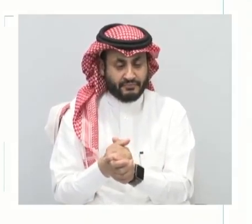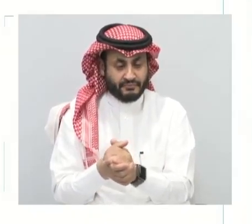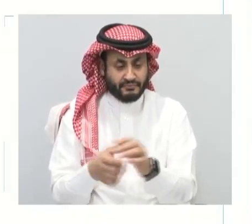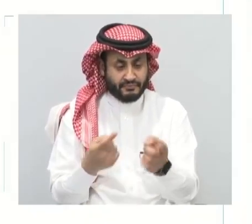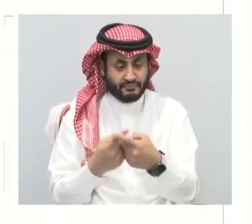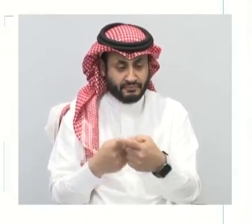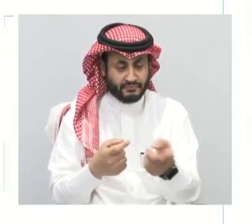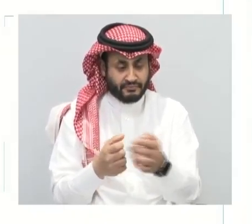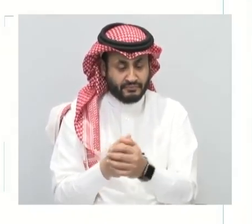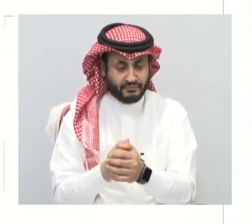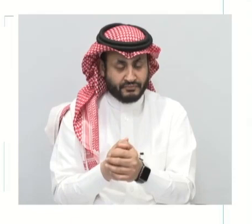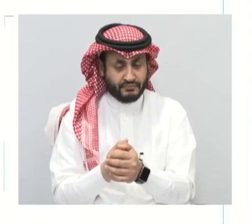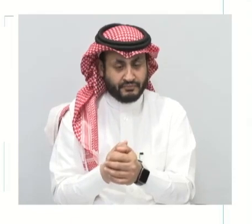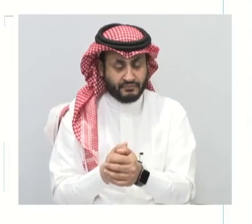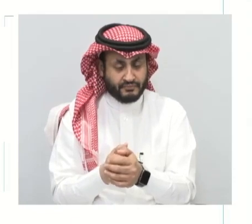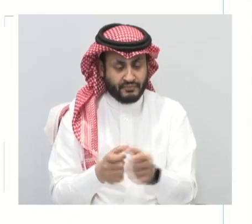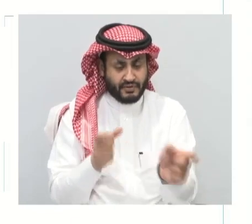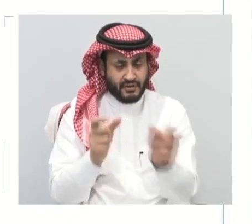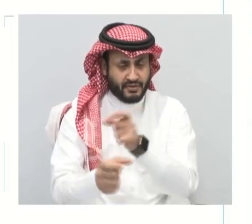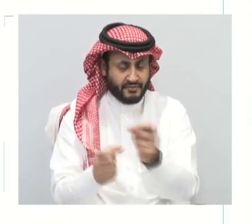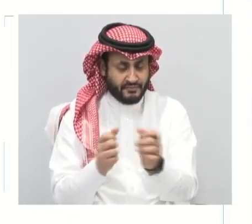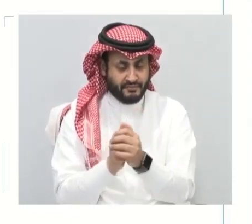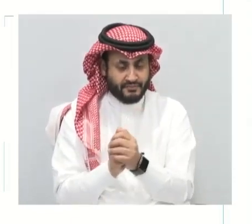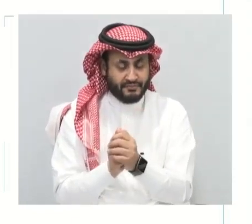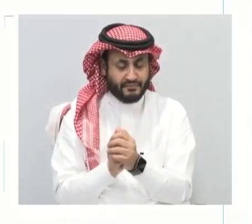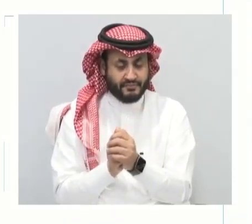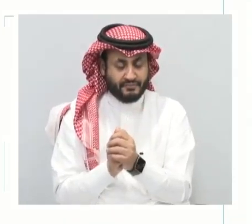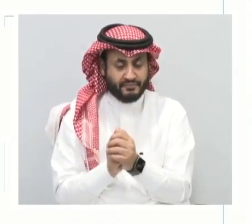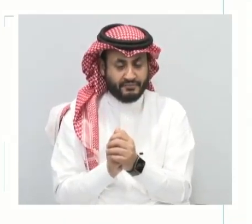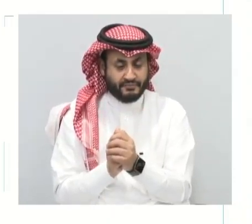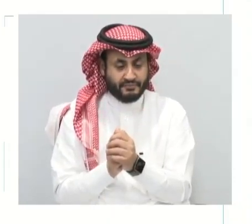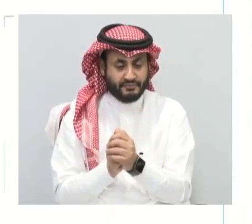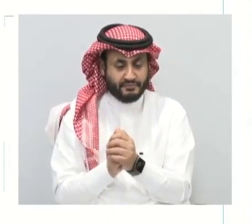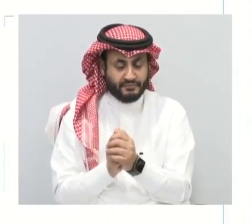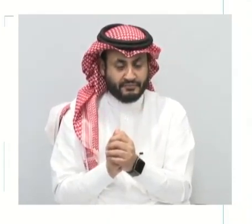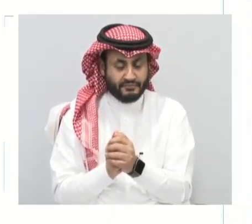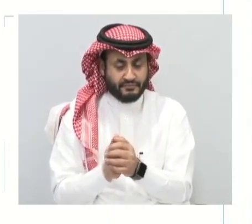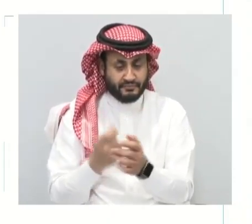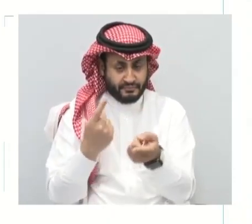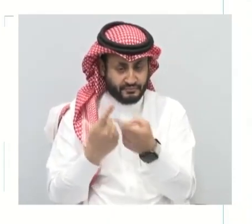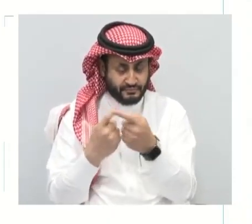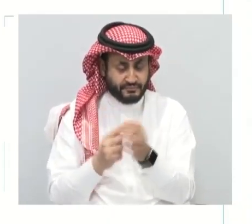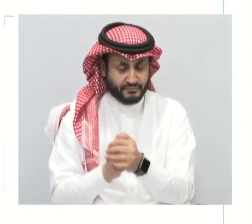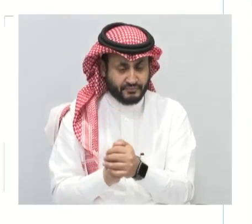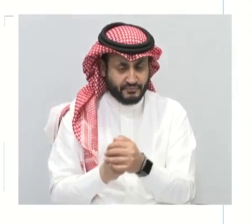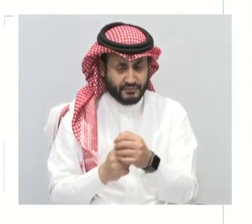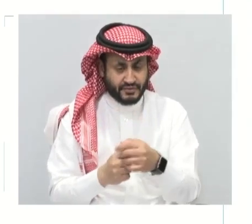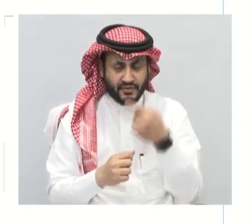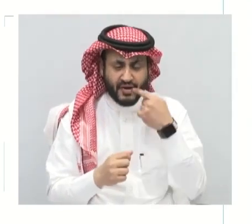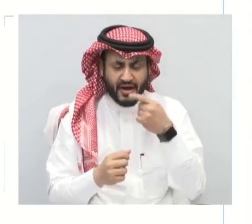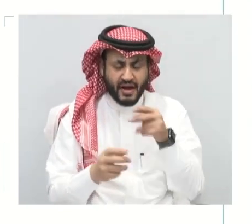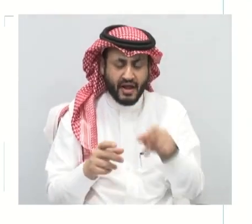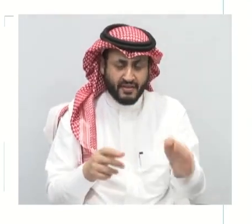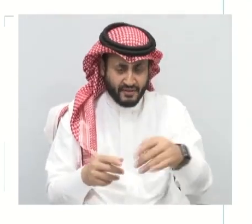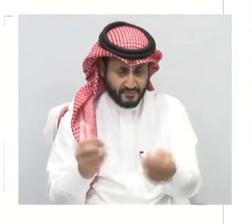can do like this. Ask Yahya to meet in the library. Number one, to the mall, your brother